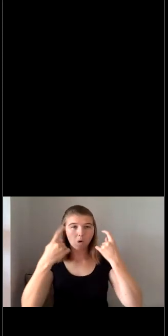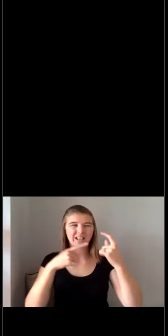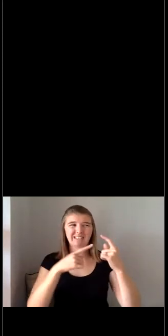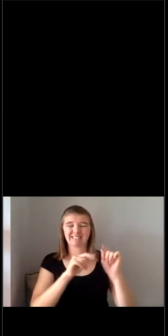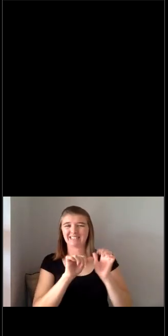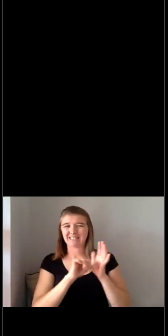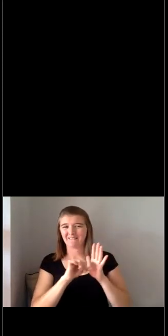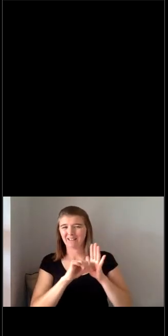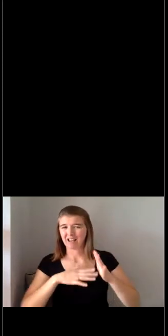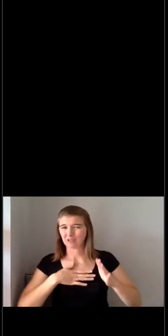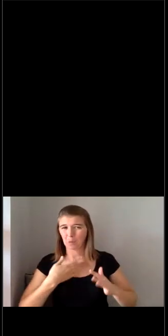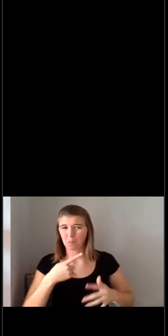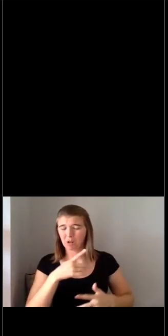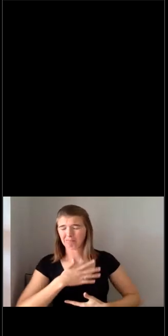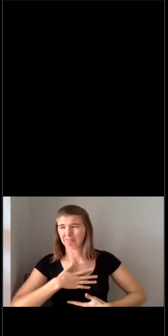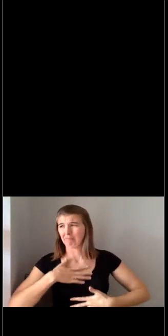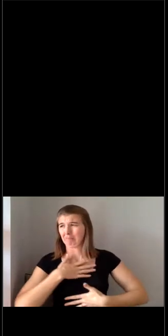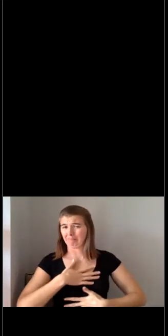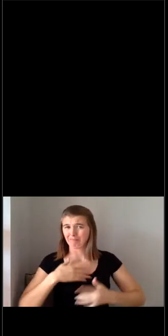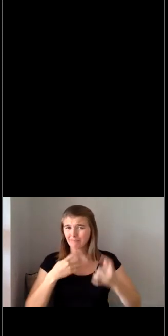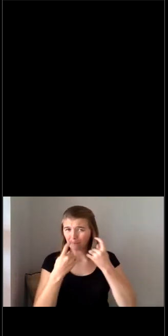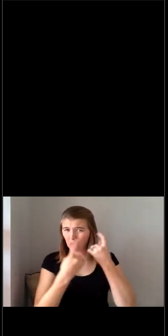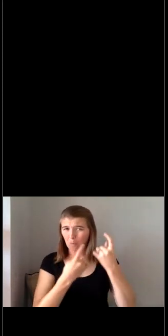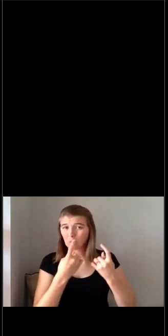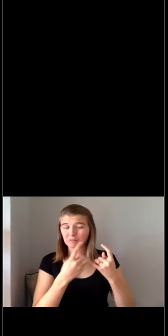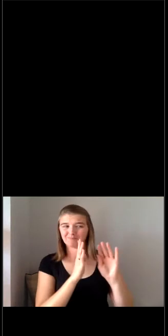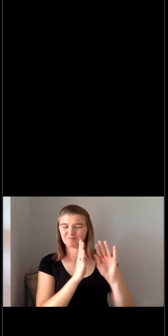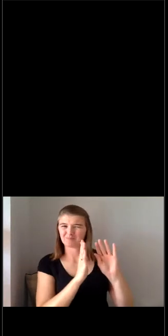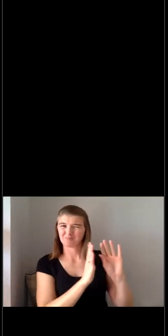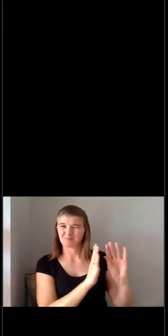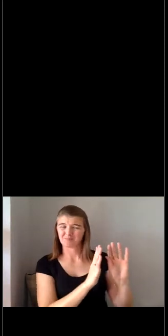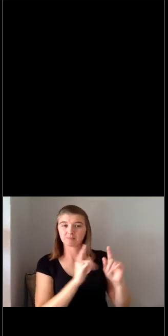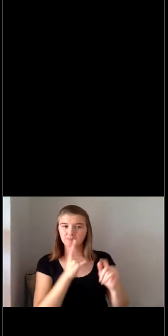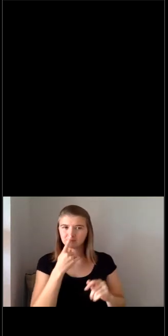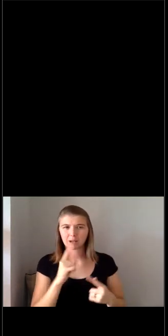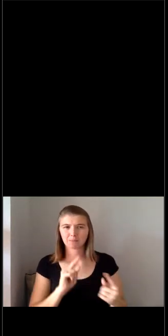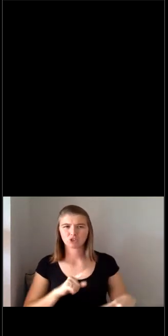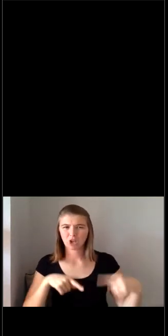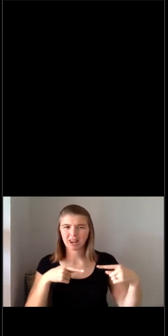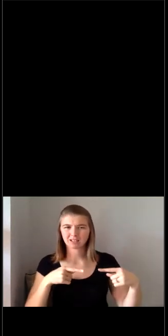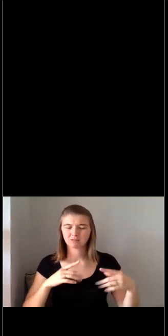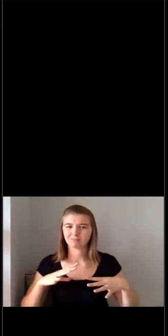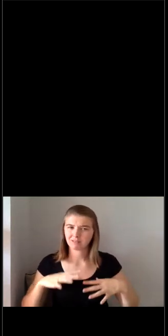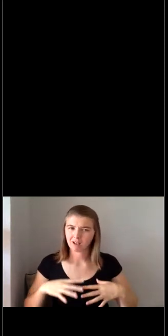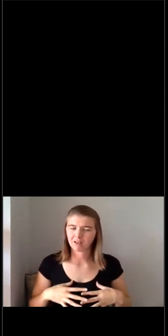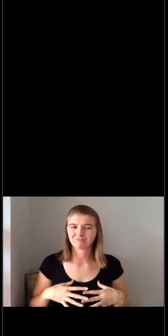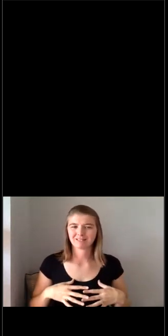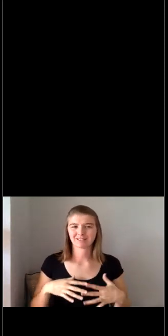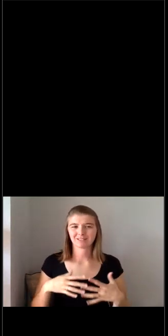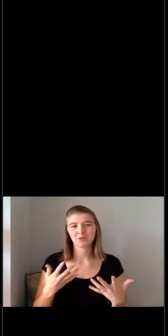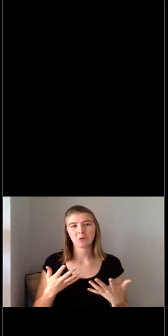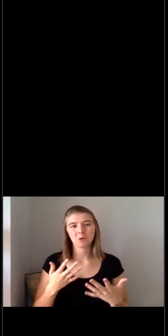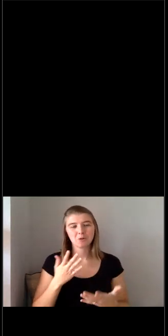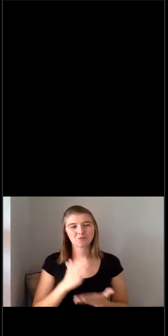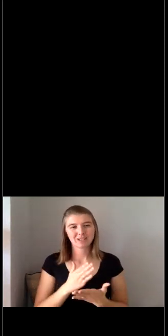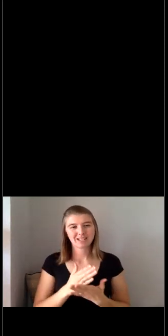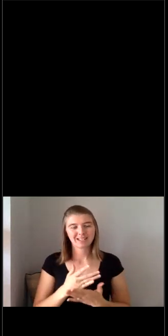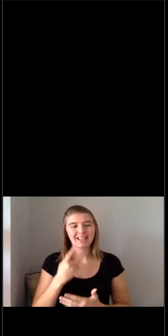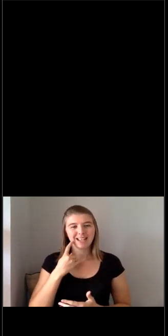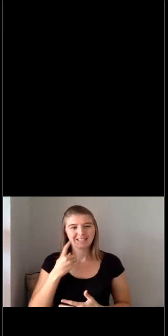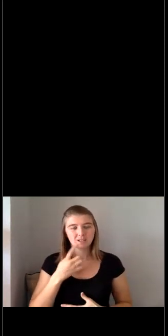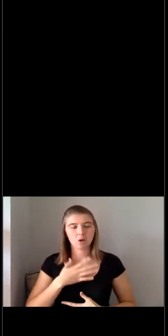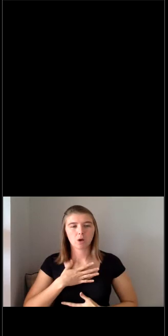it, like trying to take it out of your head, that can again feel very challenging. So in the first instance, it's much easier to control releasing